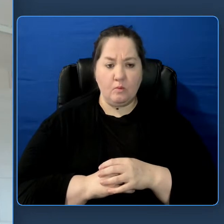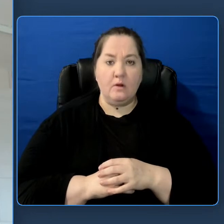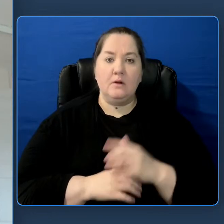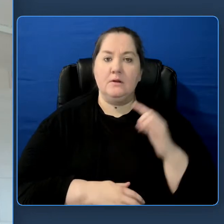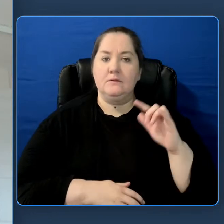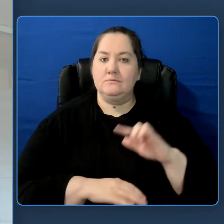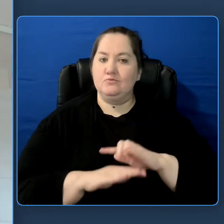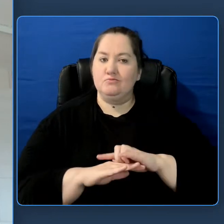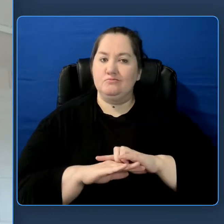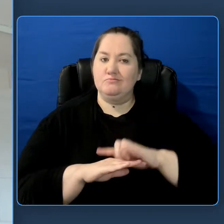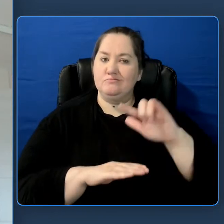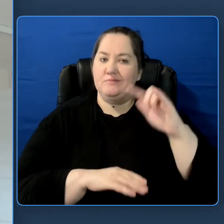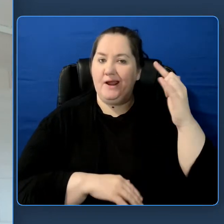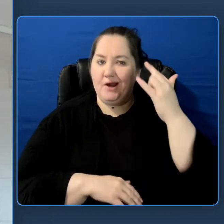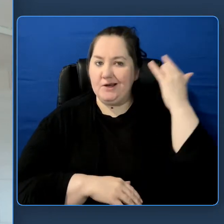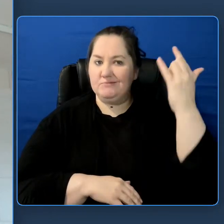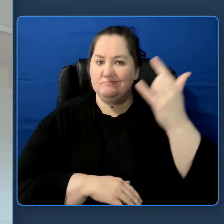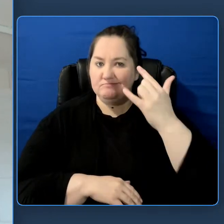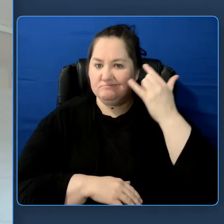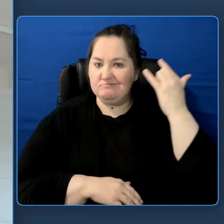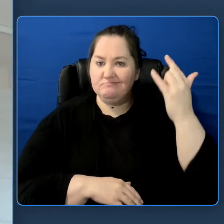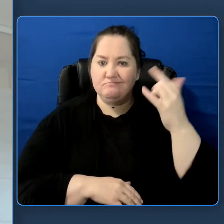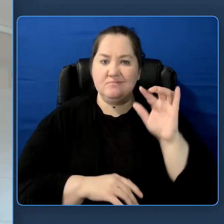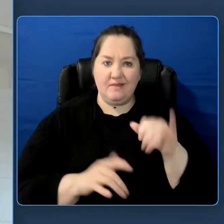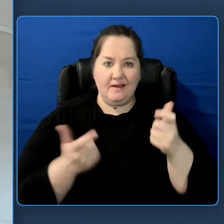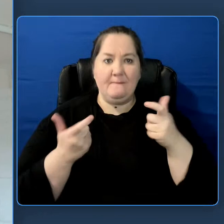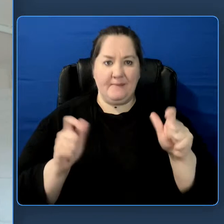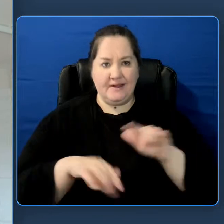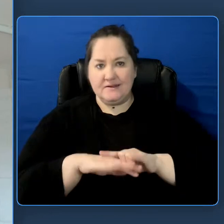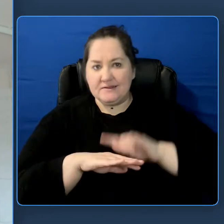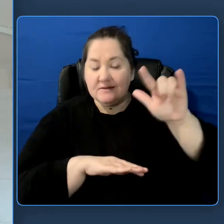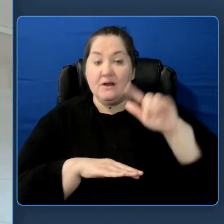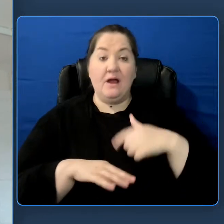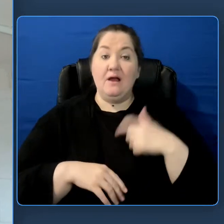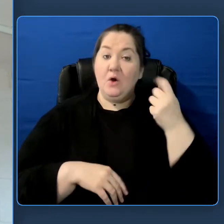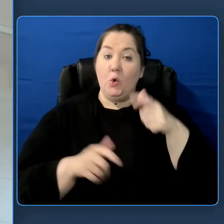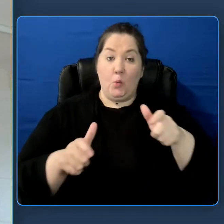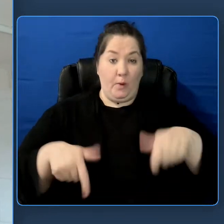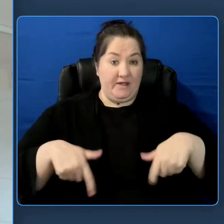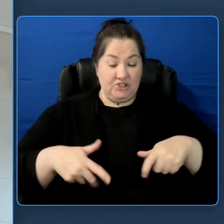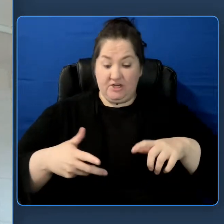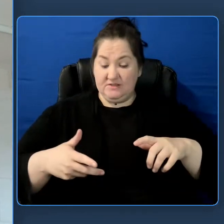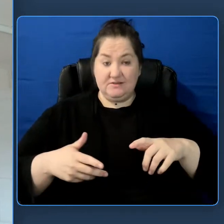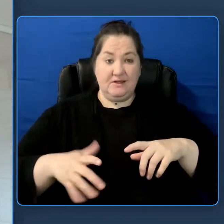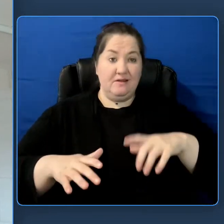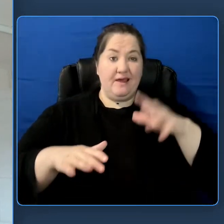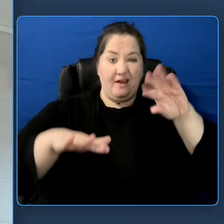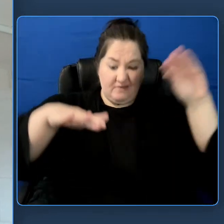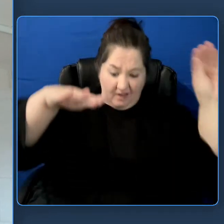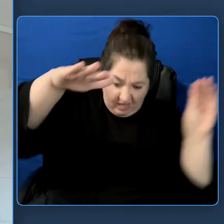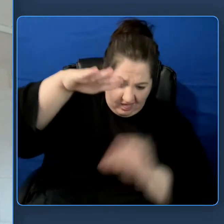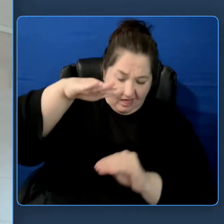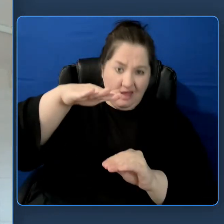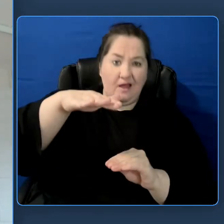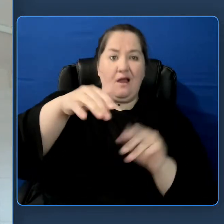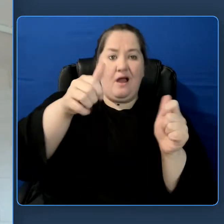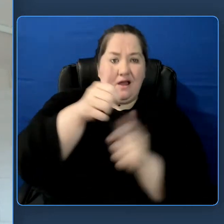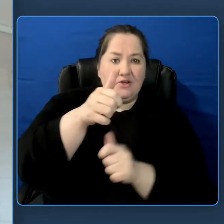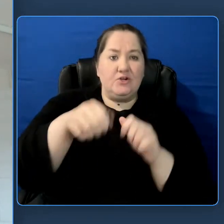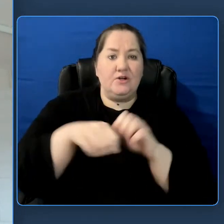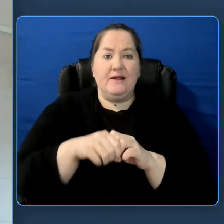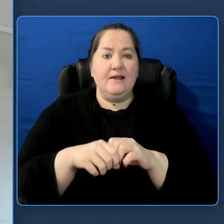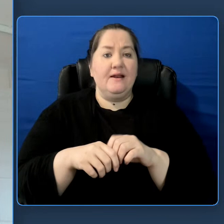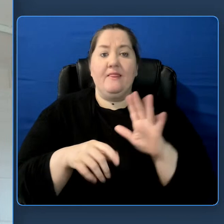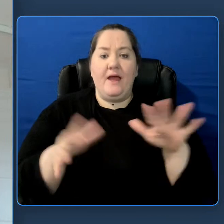air travel is a big one. It's a big one because our wheelchairs get damaged all the time when we travel by